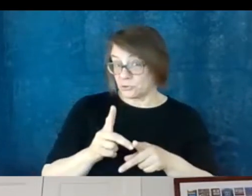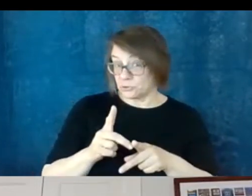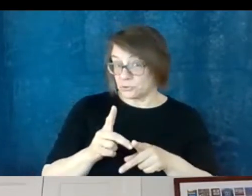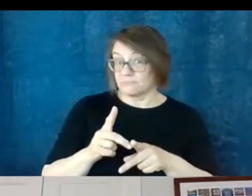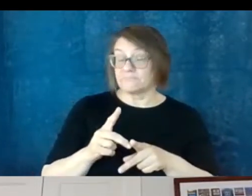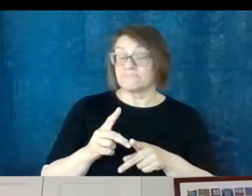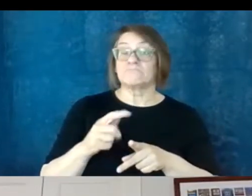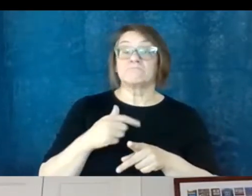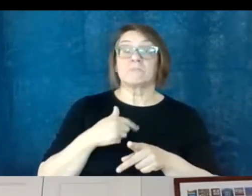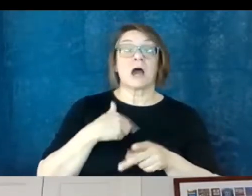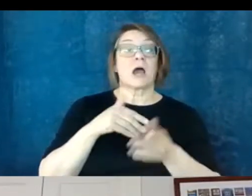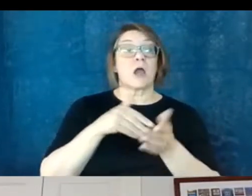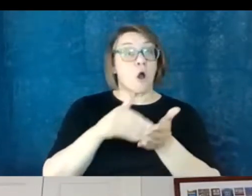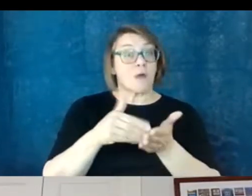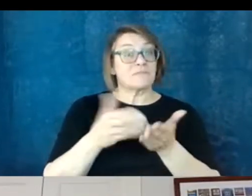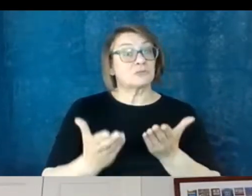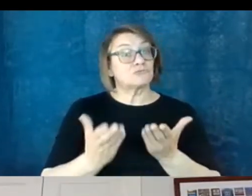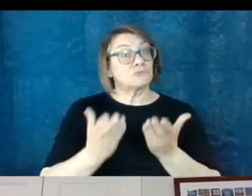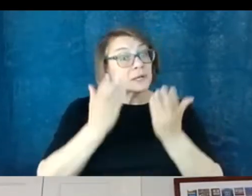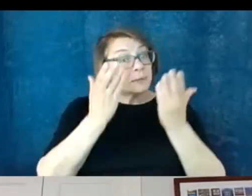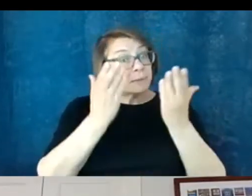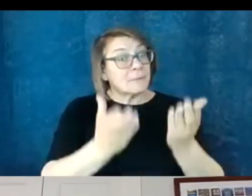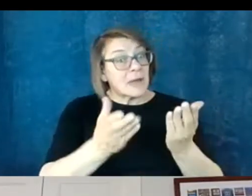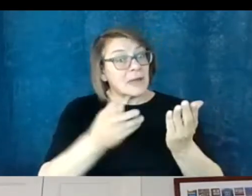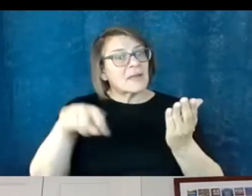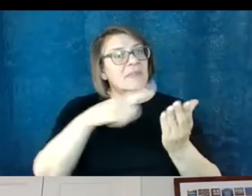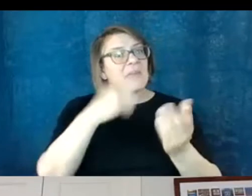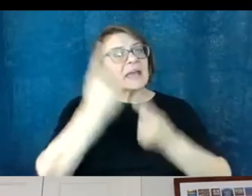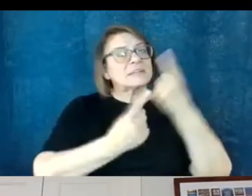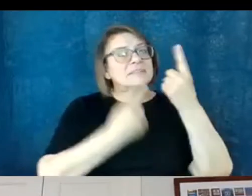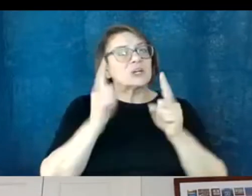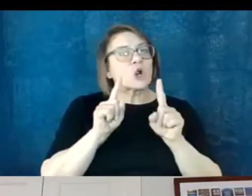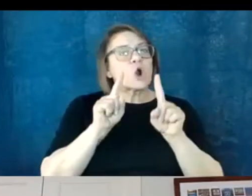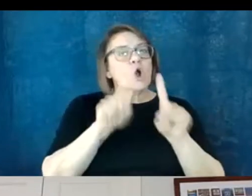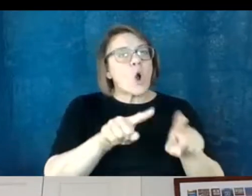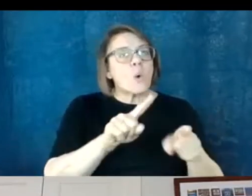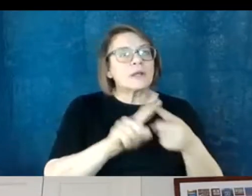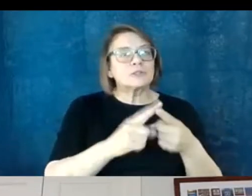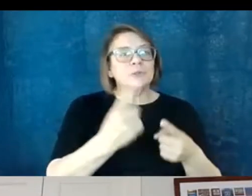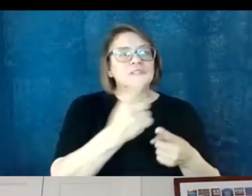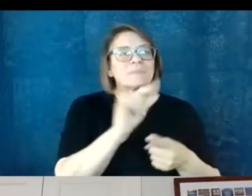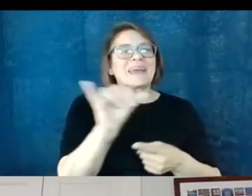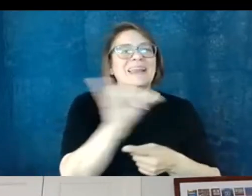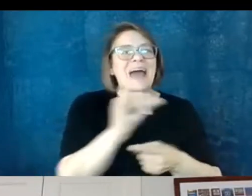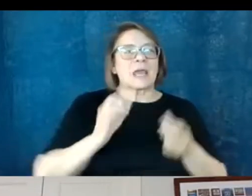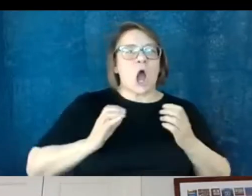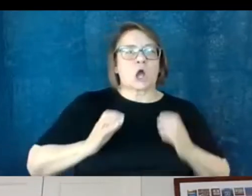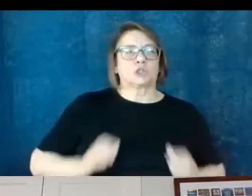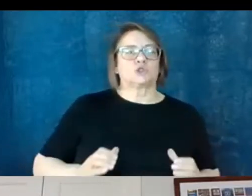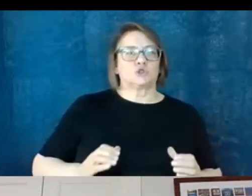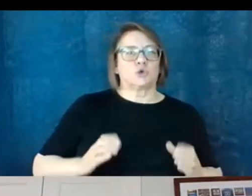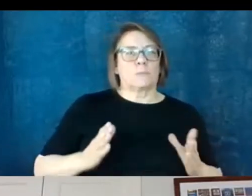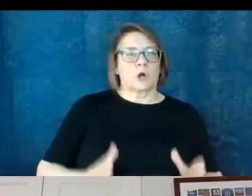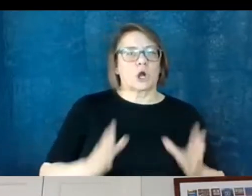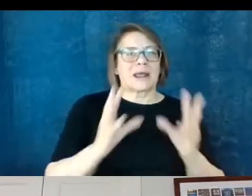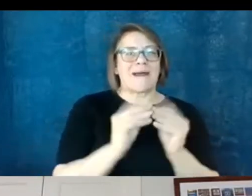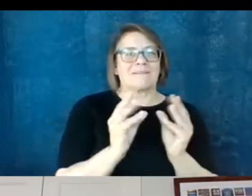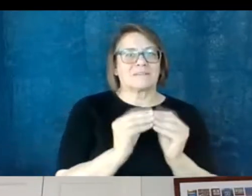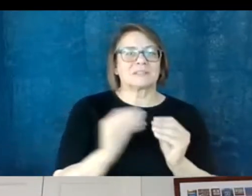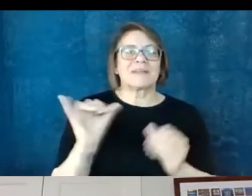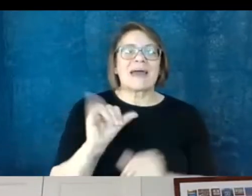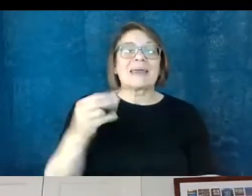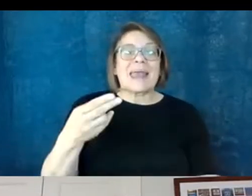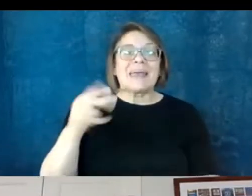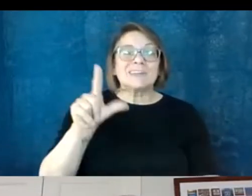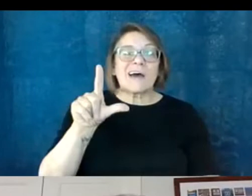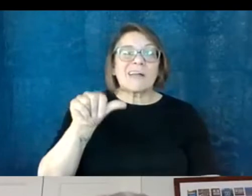I often recommend that they consider going to something like a consumer conference, like an HLAA